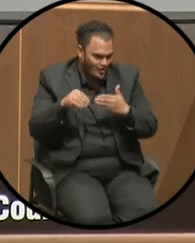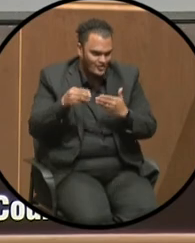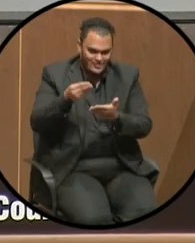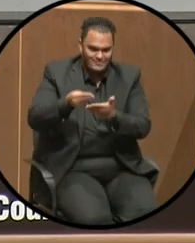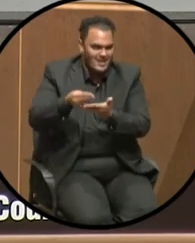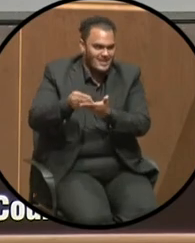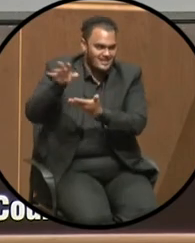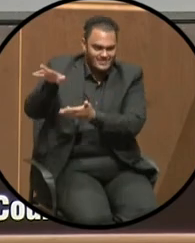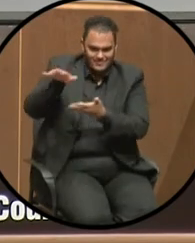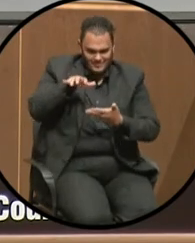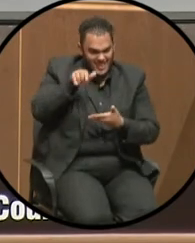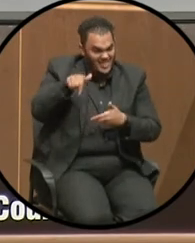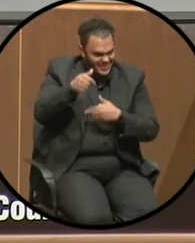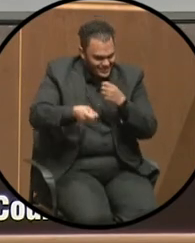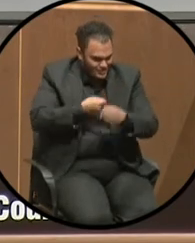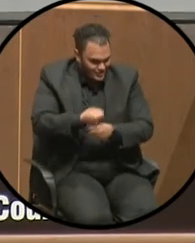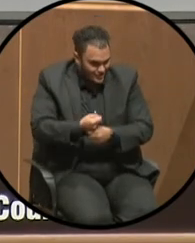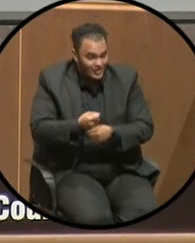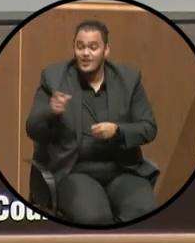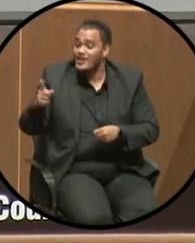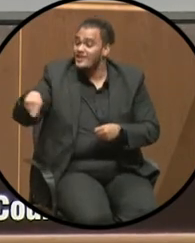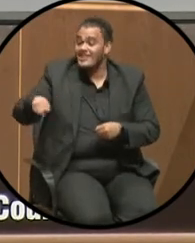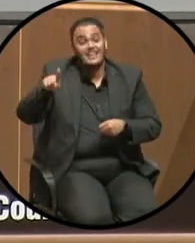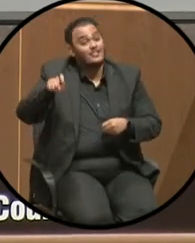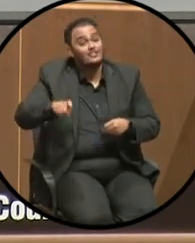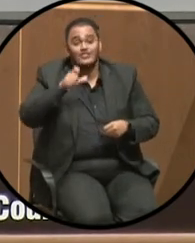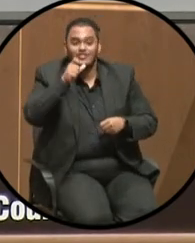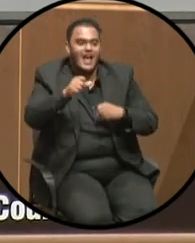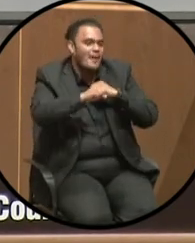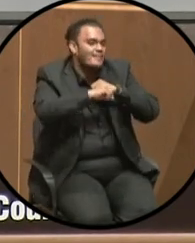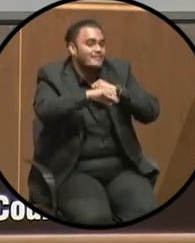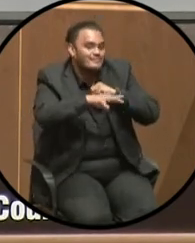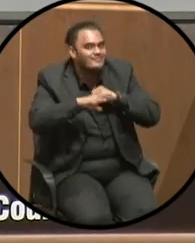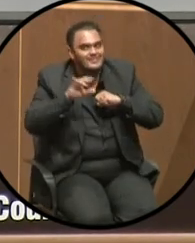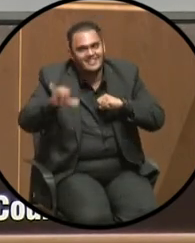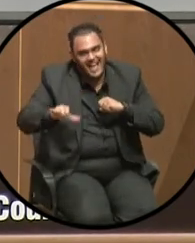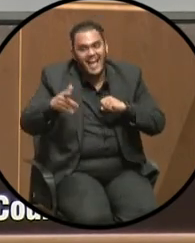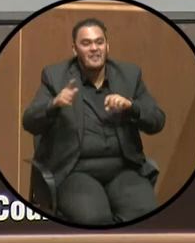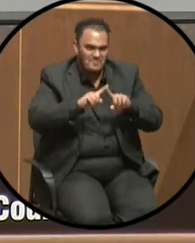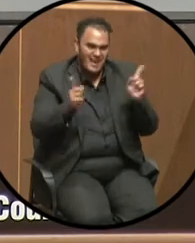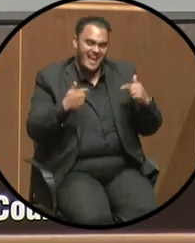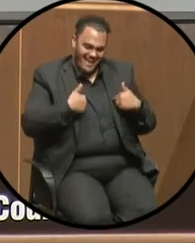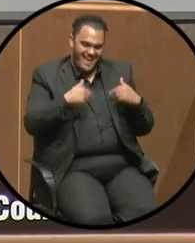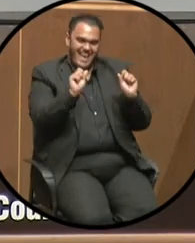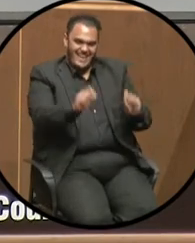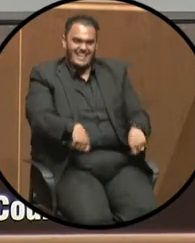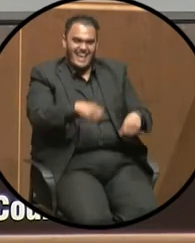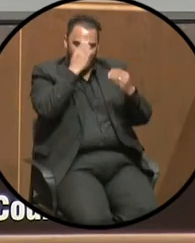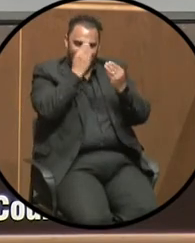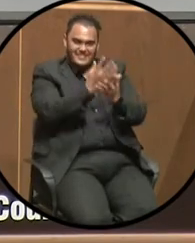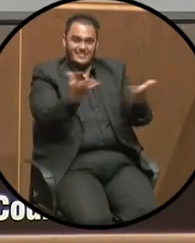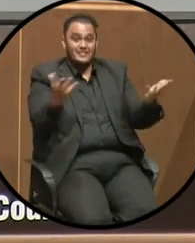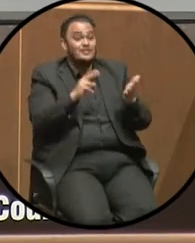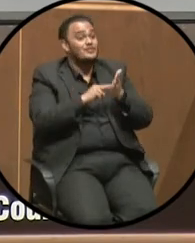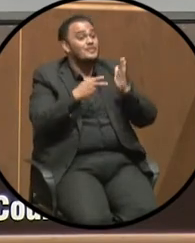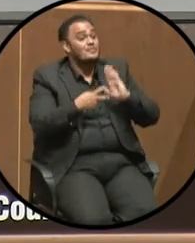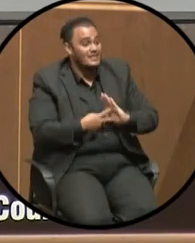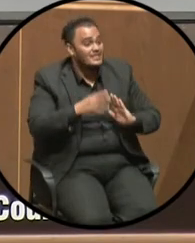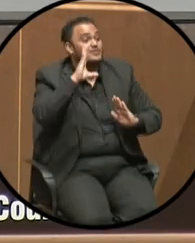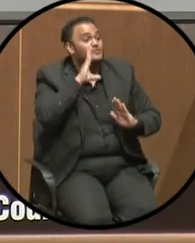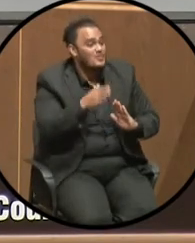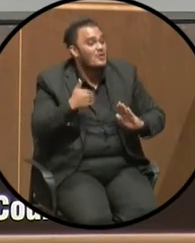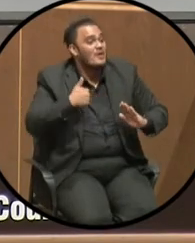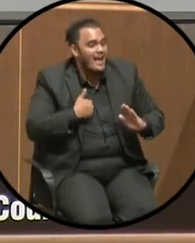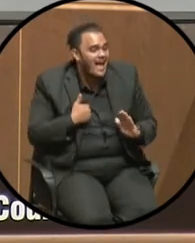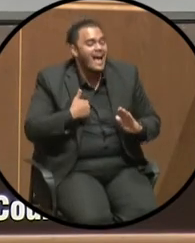not be directly marketing that provision, but I can. So we are going to have a Connect Orange message